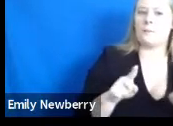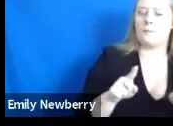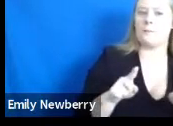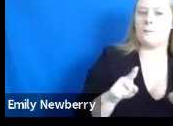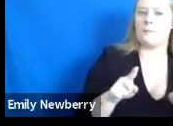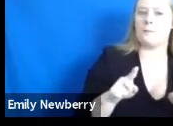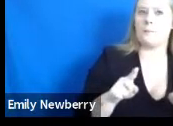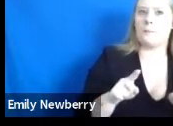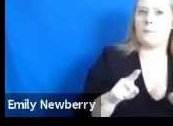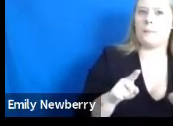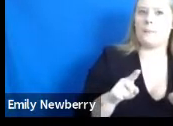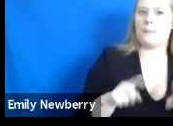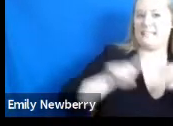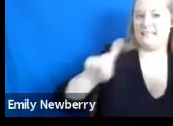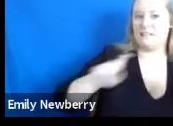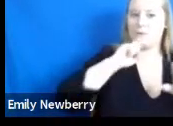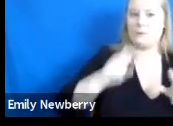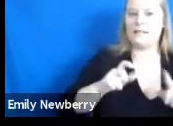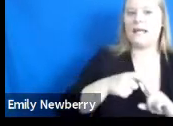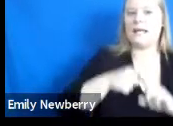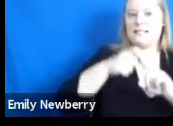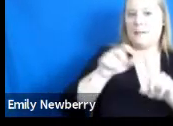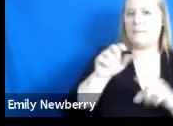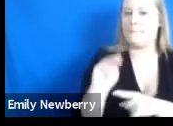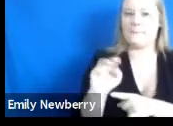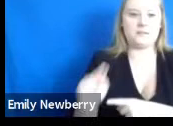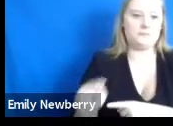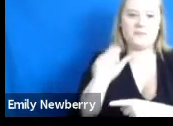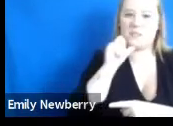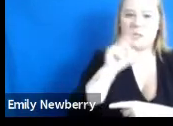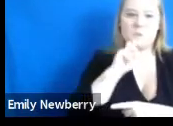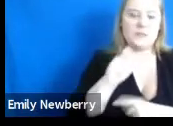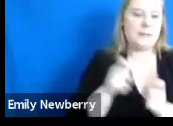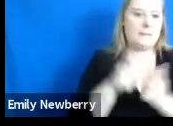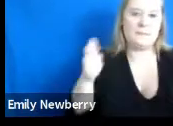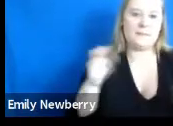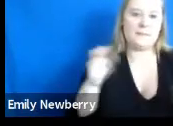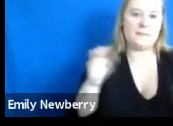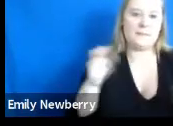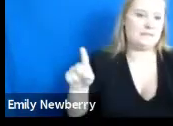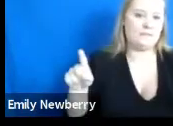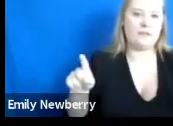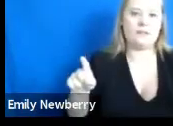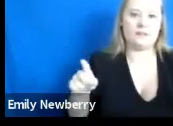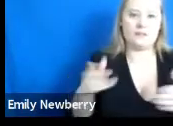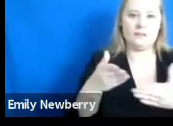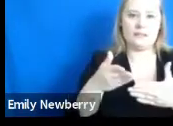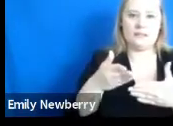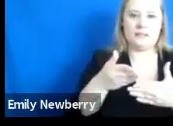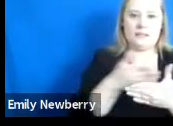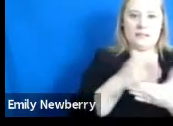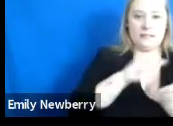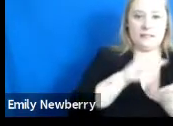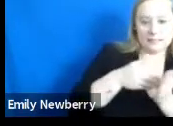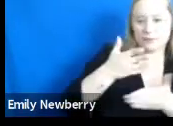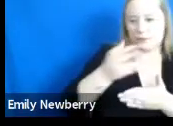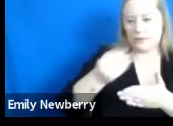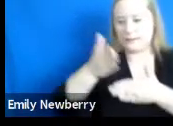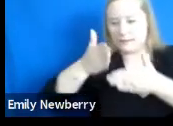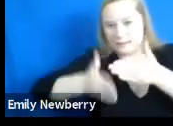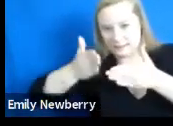8 different metals except manganese. There was no significant difference between the site and center